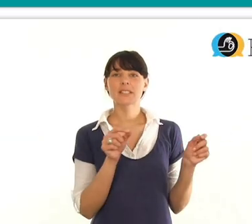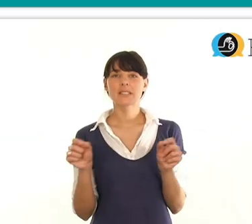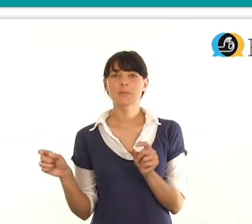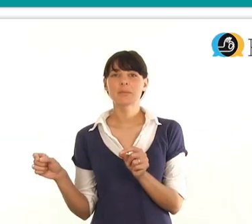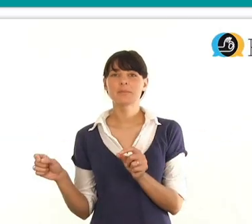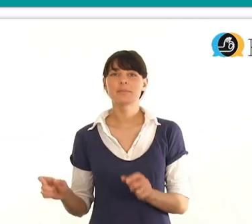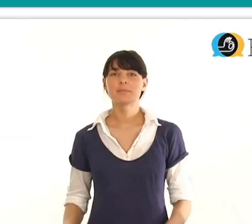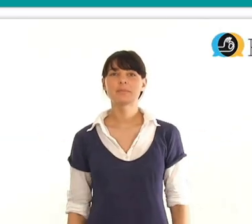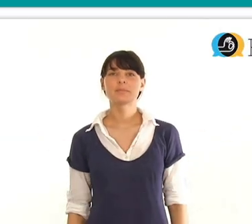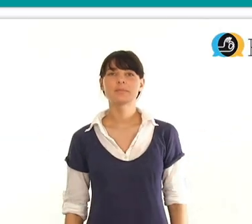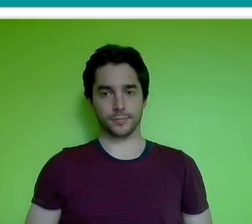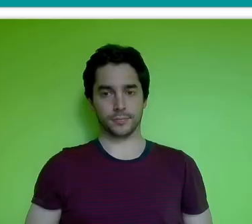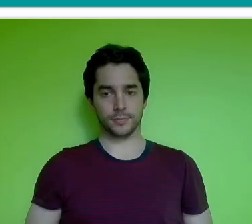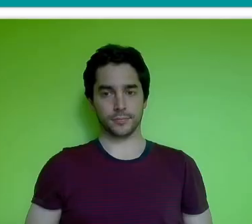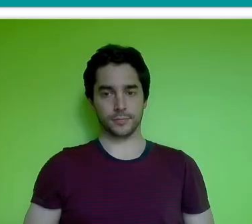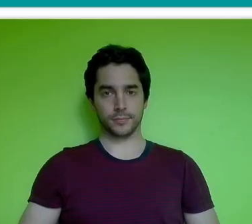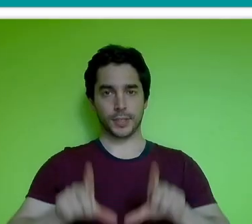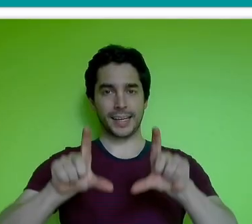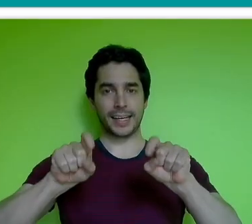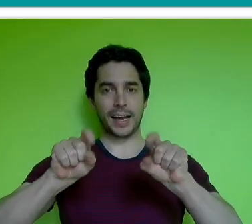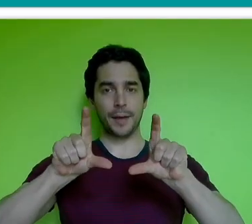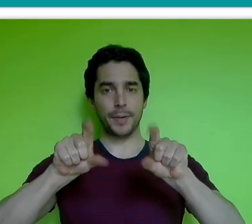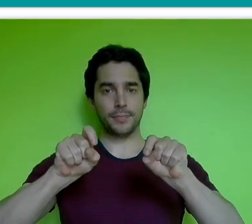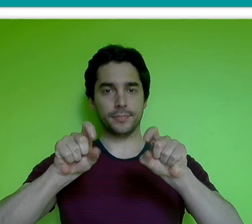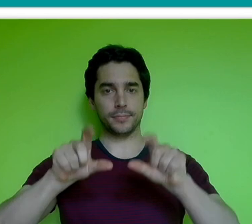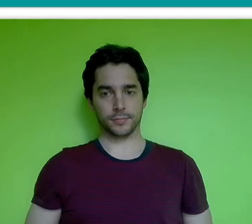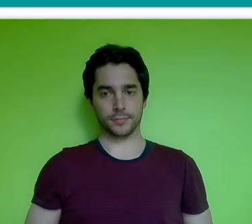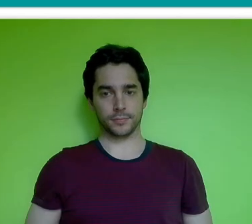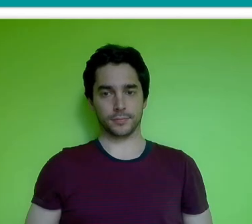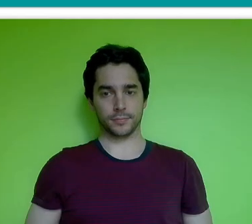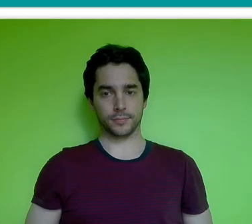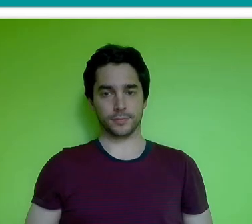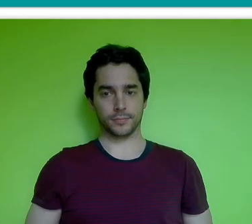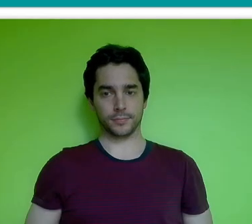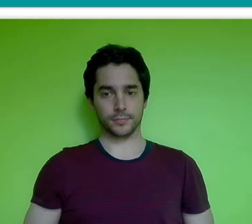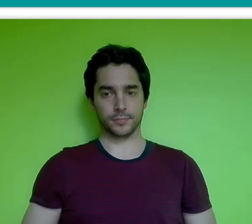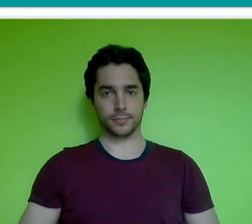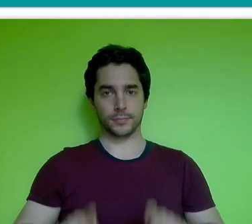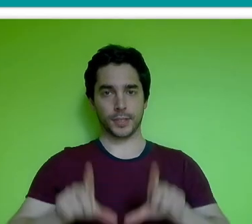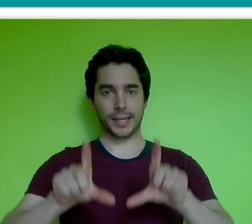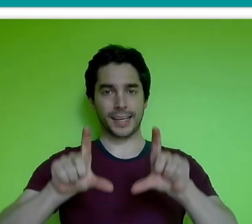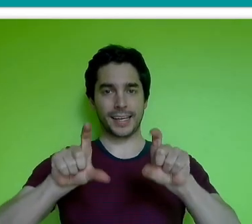we have many sign language. Crabe,